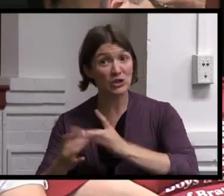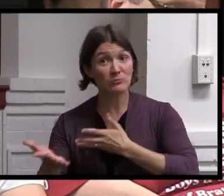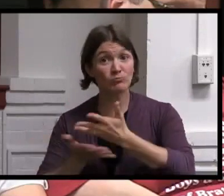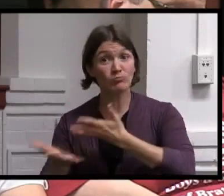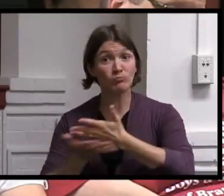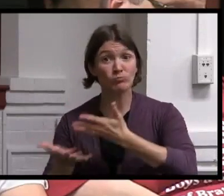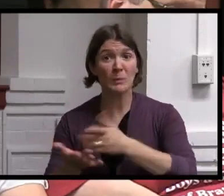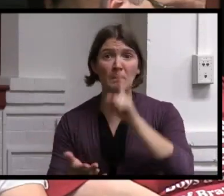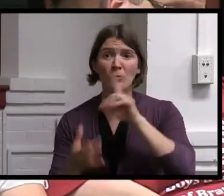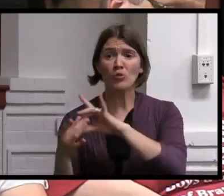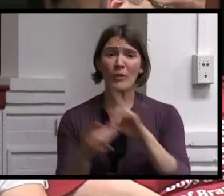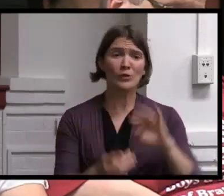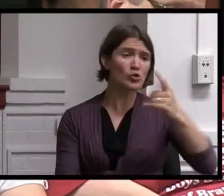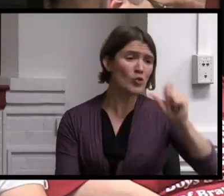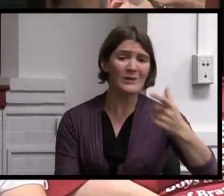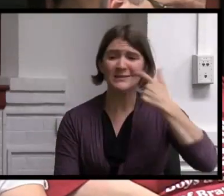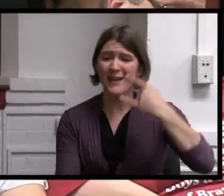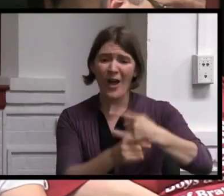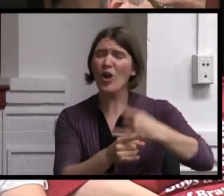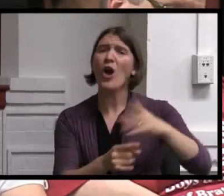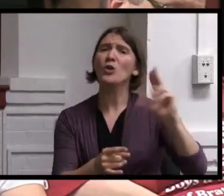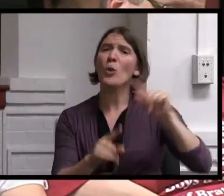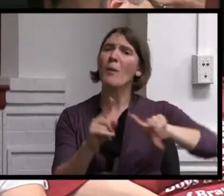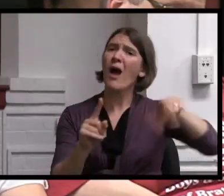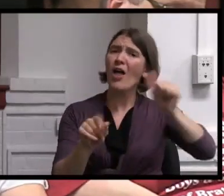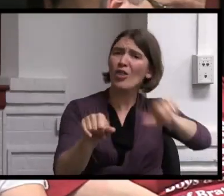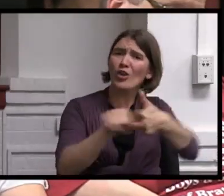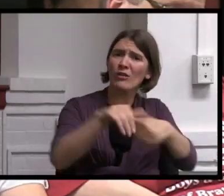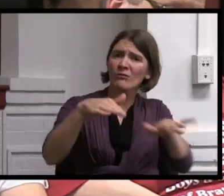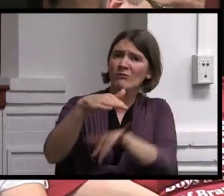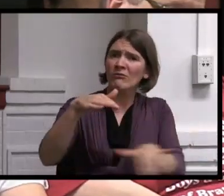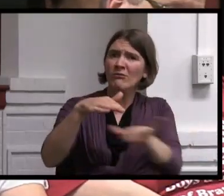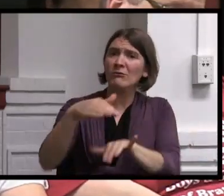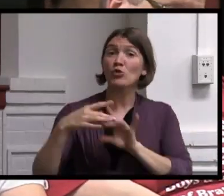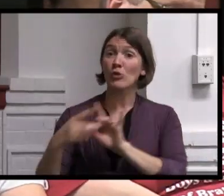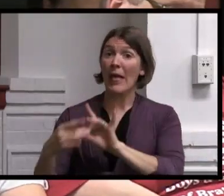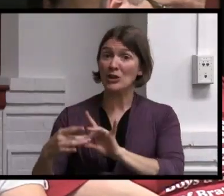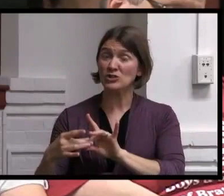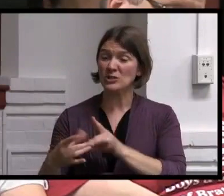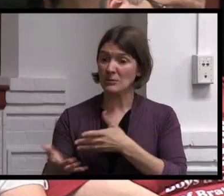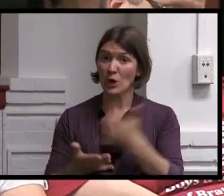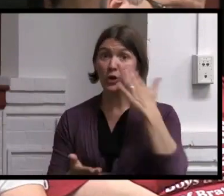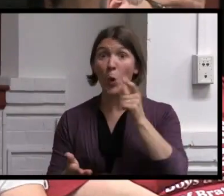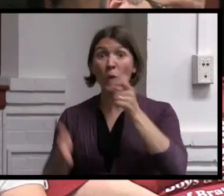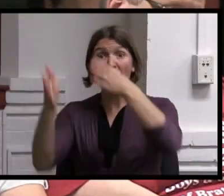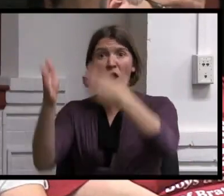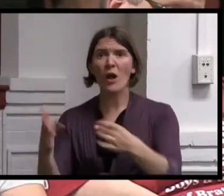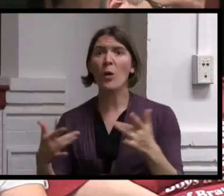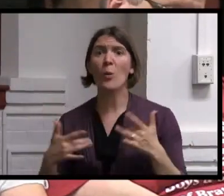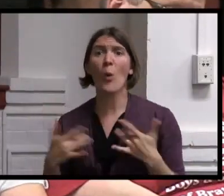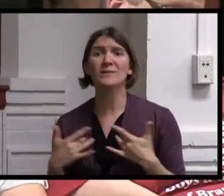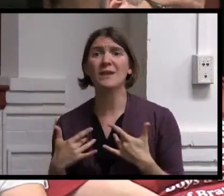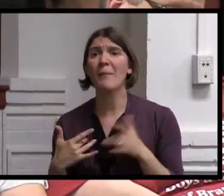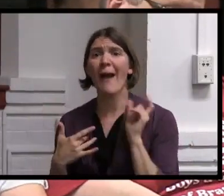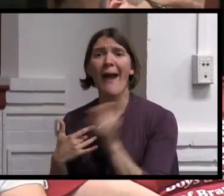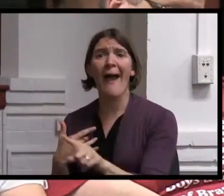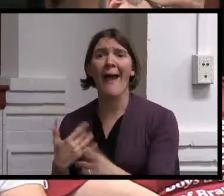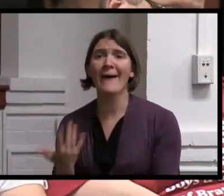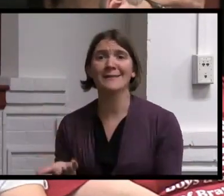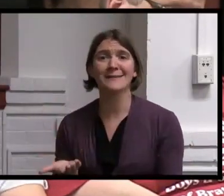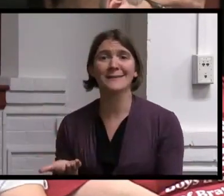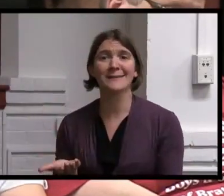all alcohol, substance abuse, maybe other stuff going on, but form those relationships, find out what's going on.